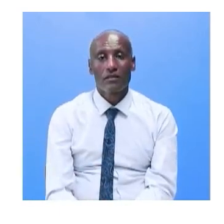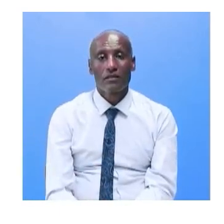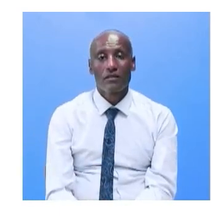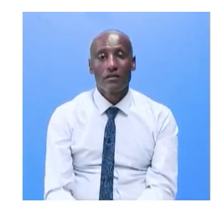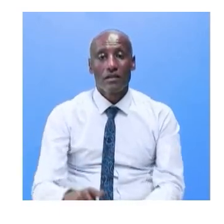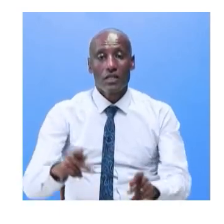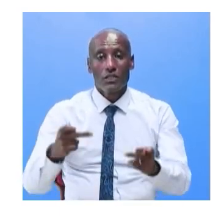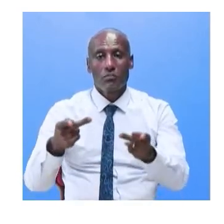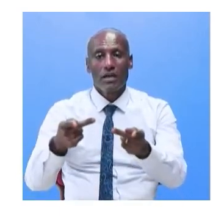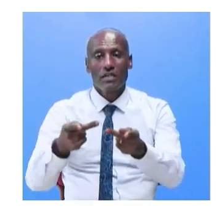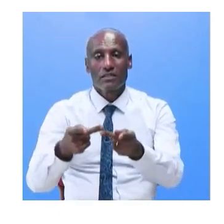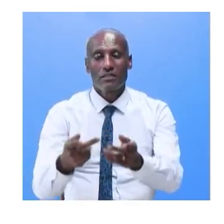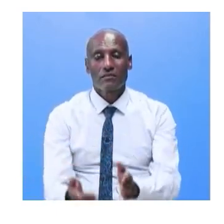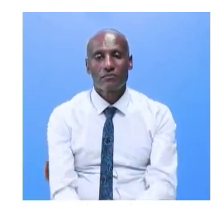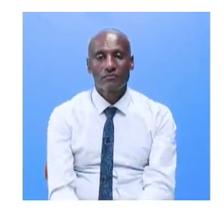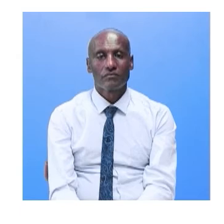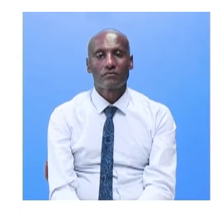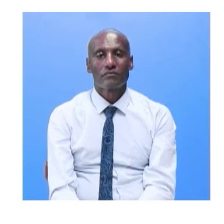space